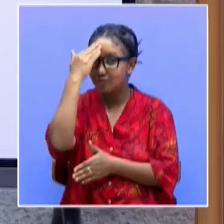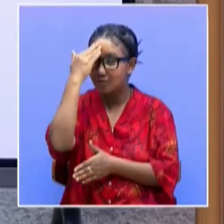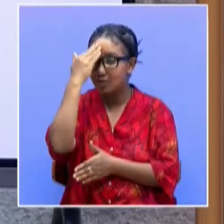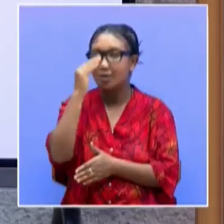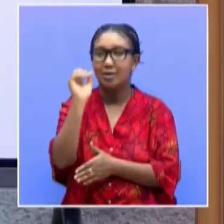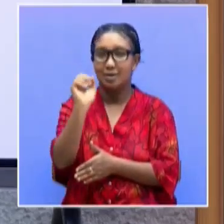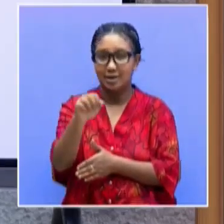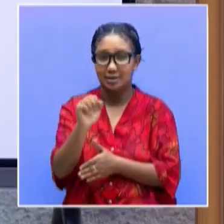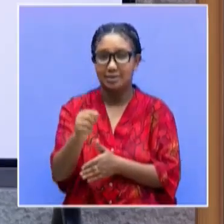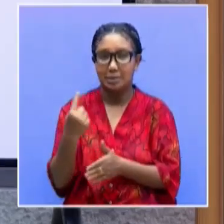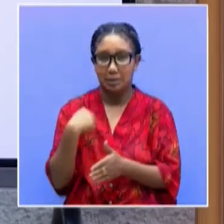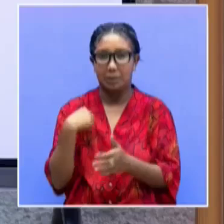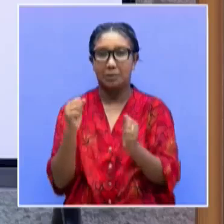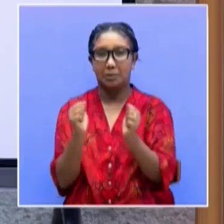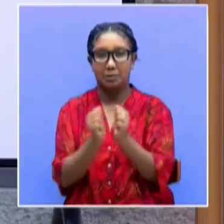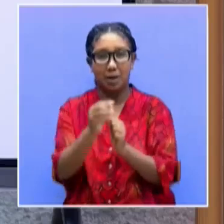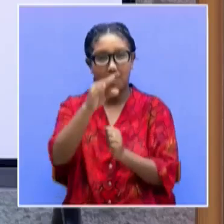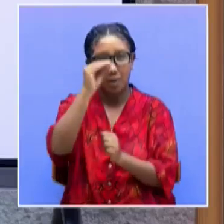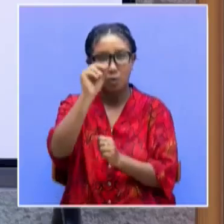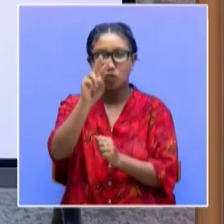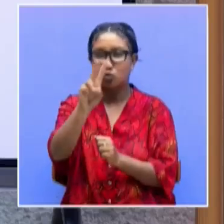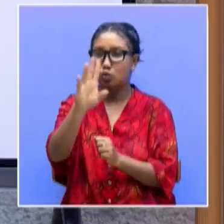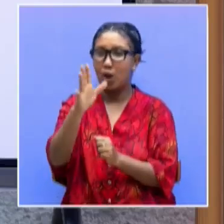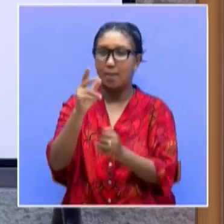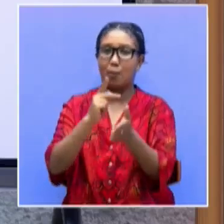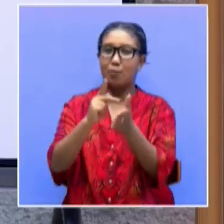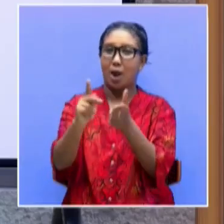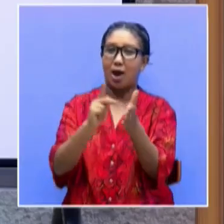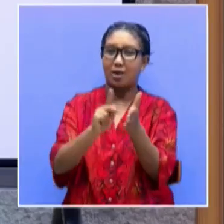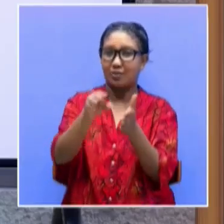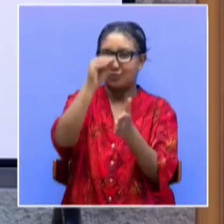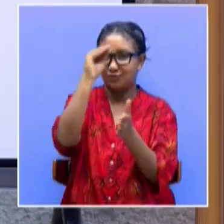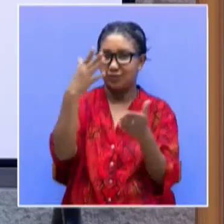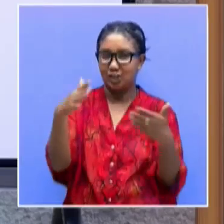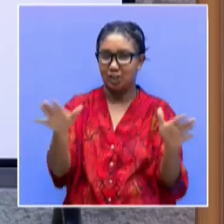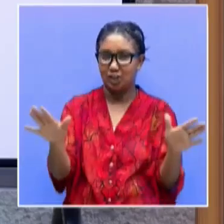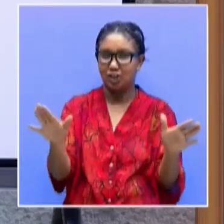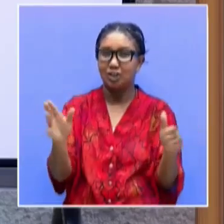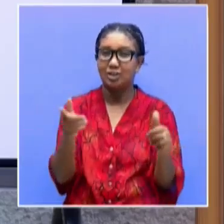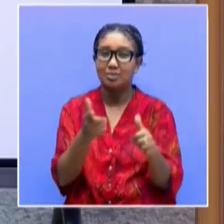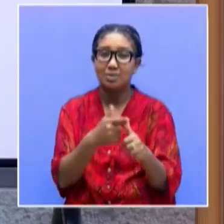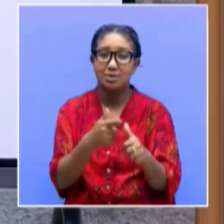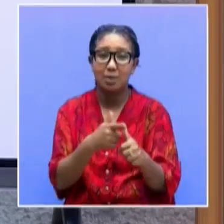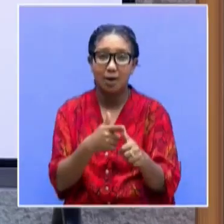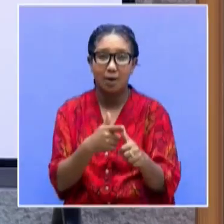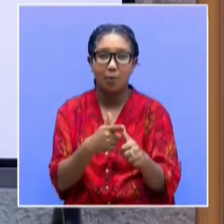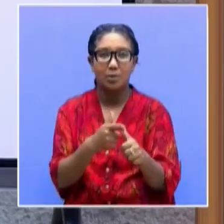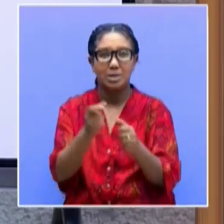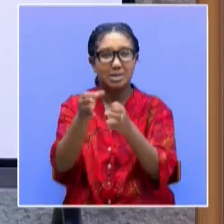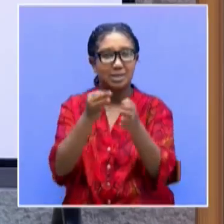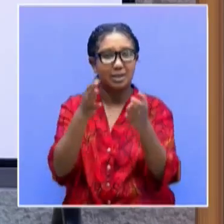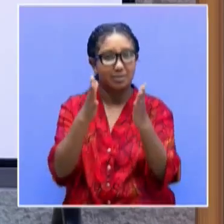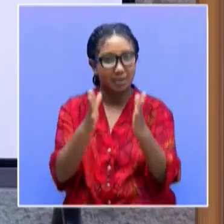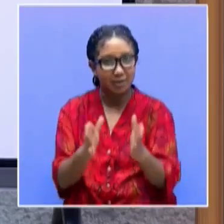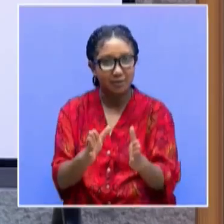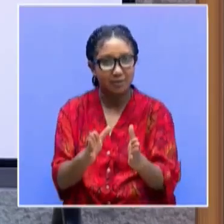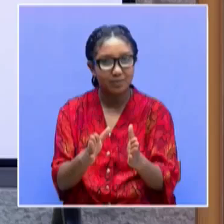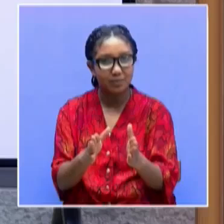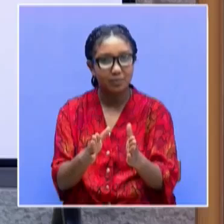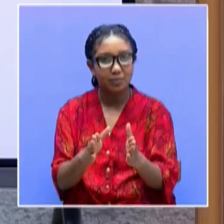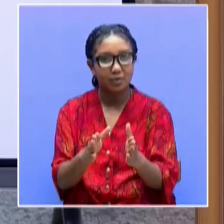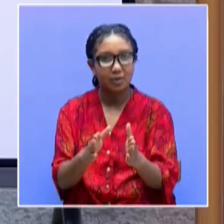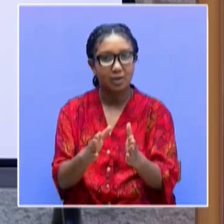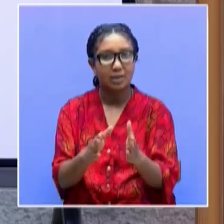so far with me, we have seen two types of paragraphs. Yes? The first one was the descriptive paragraph.